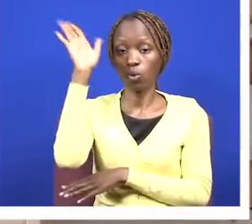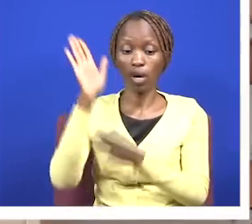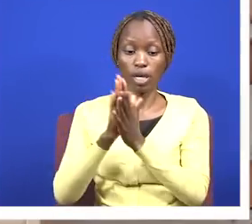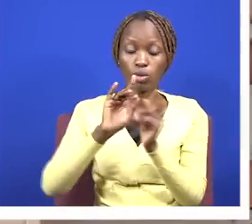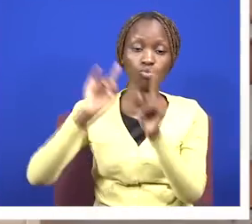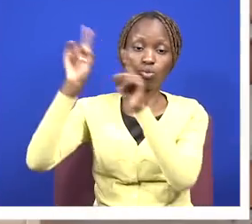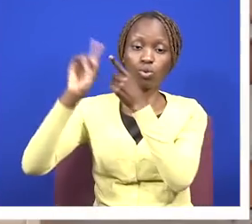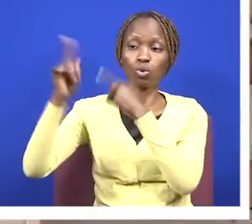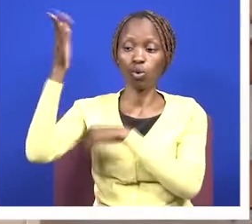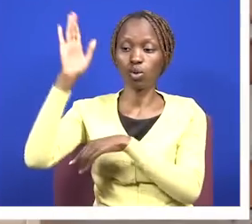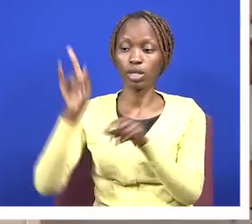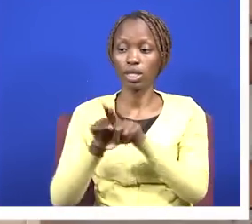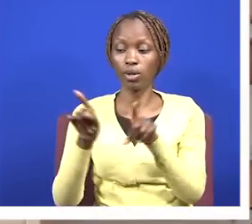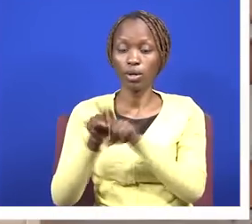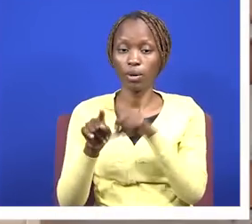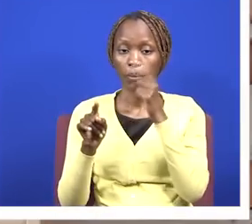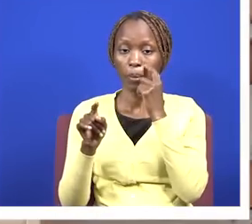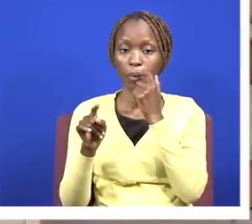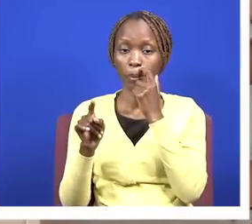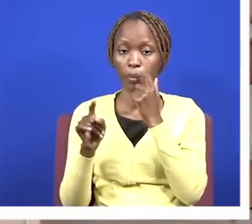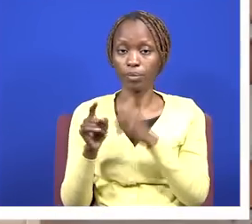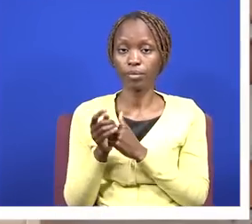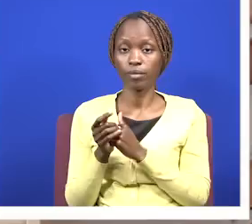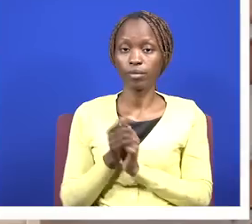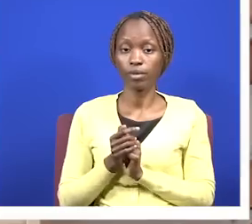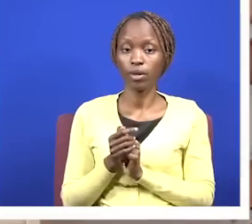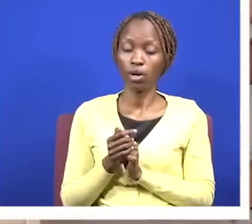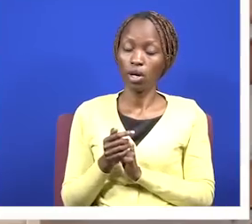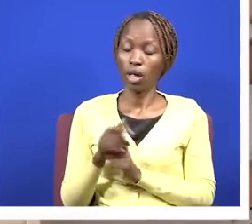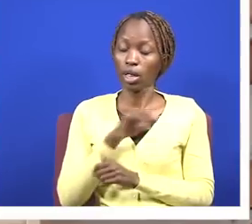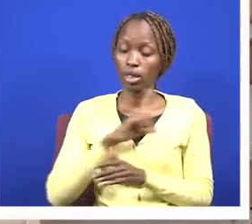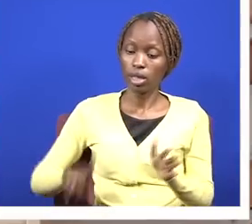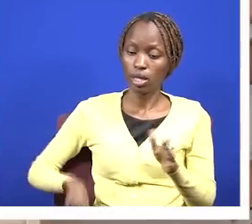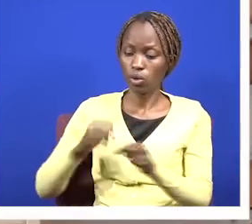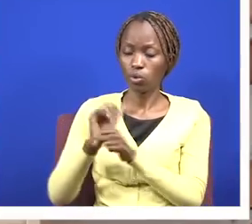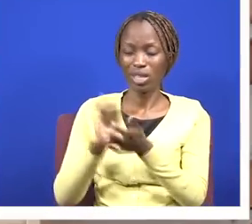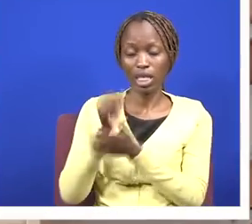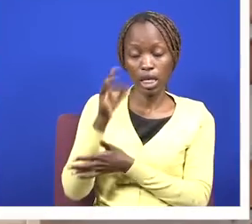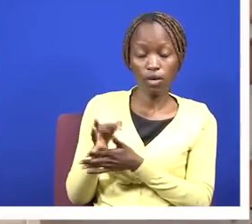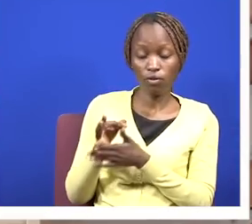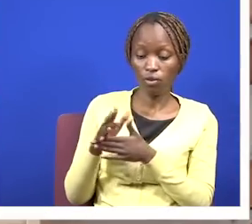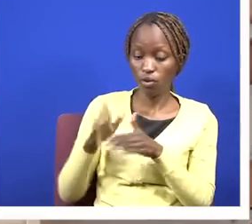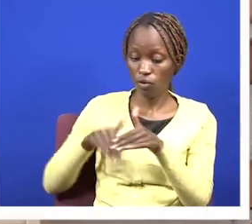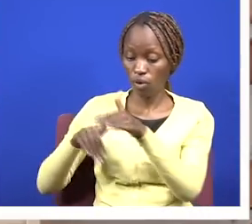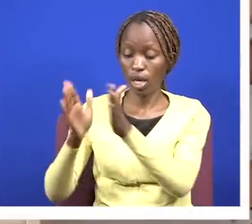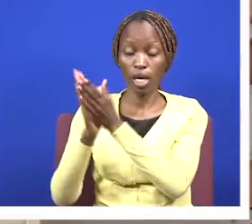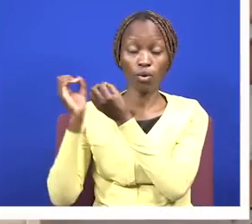him. But he will do so if you choose to follow and obey God. He will do